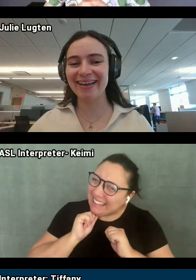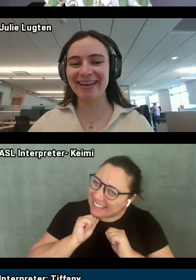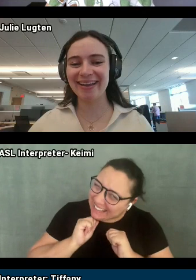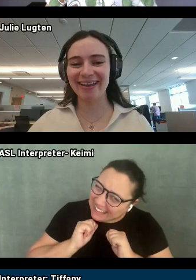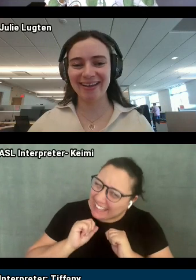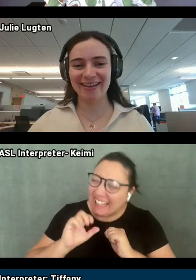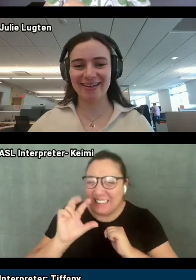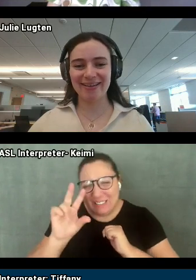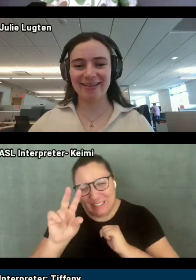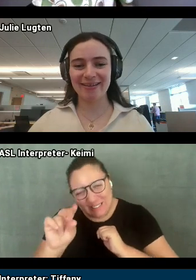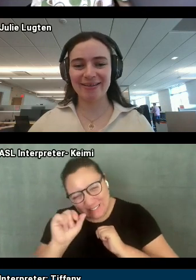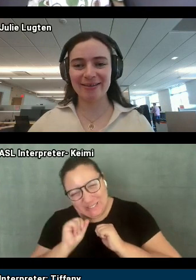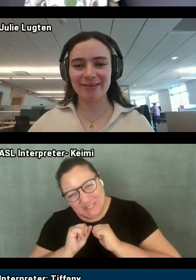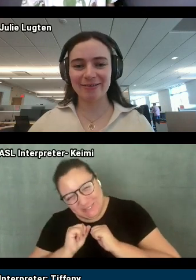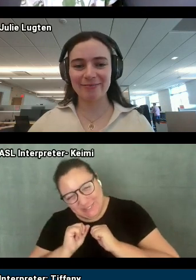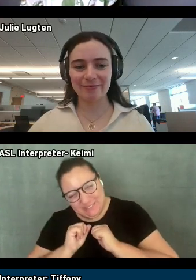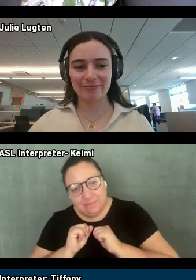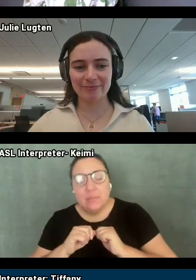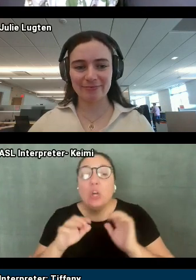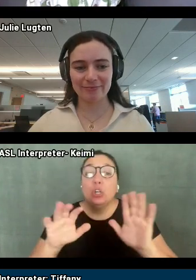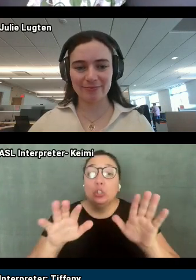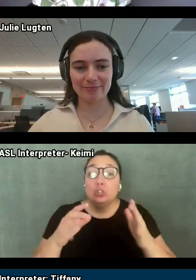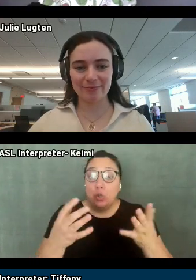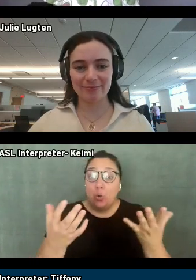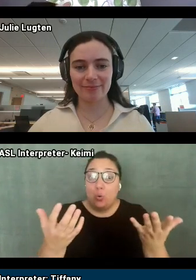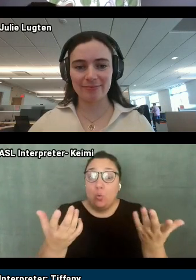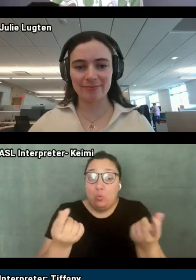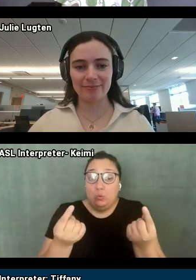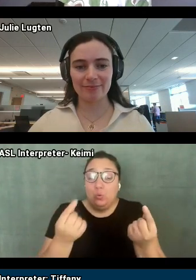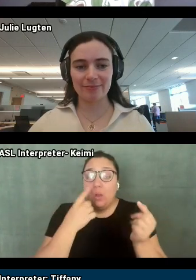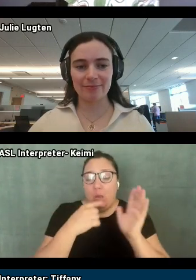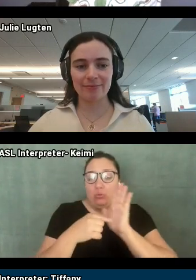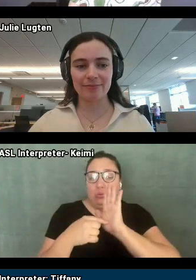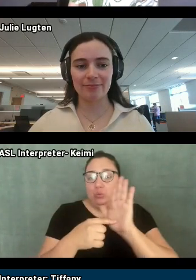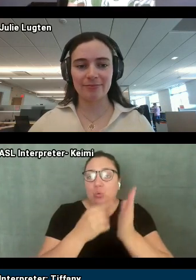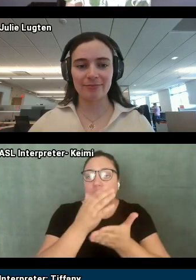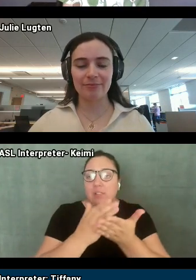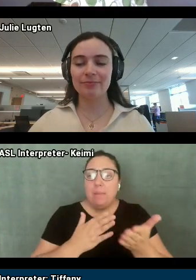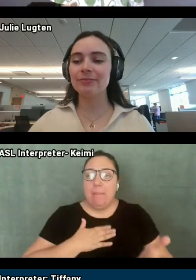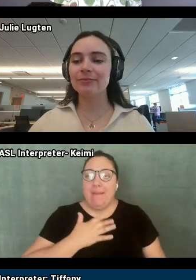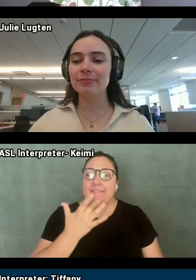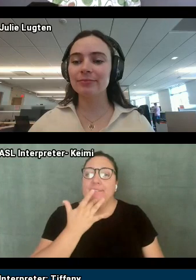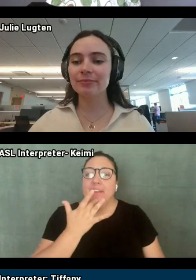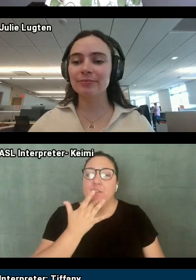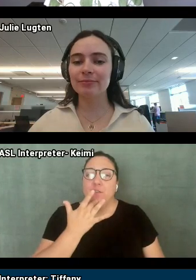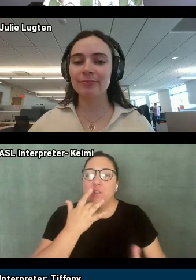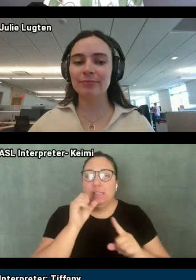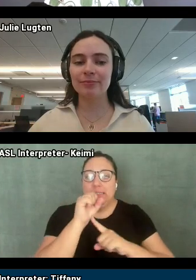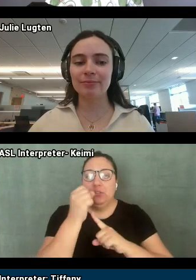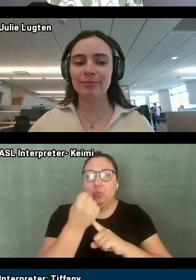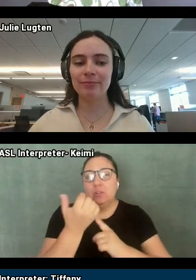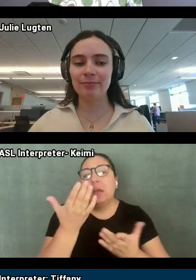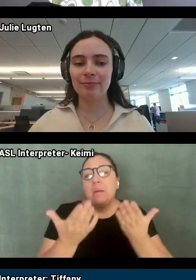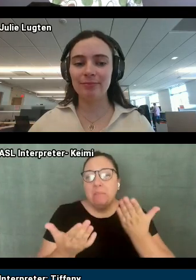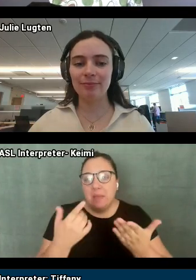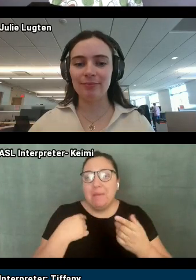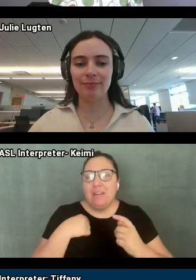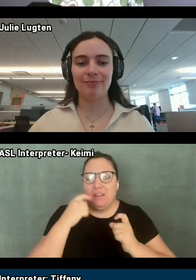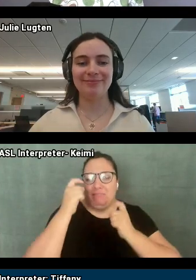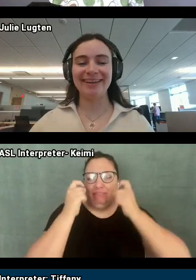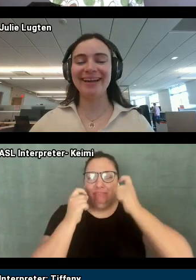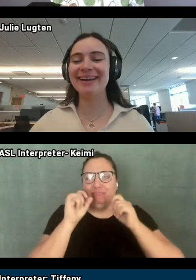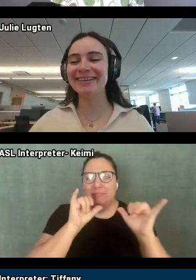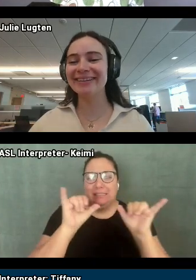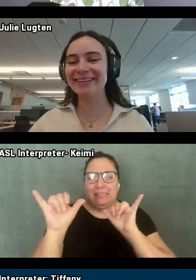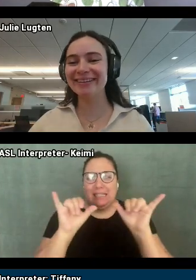So I am going to show you kind of a few of my favorite situations where I make maybe the same face at our